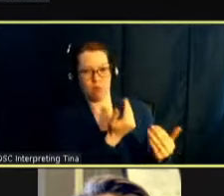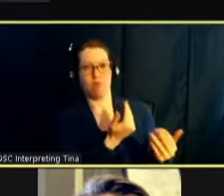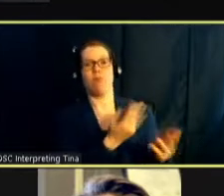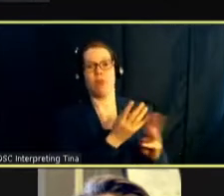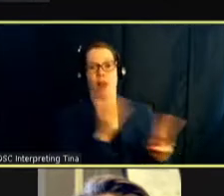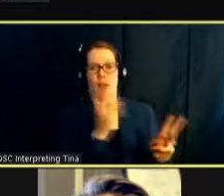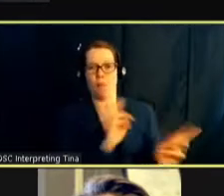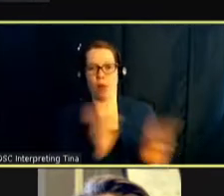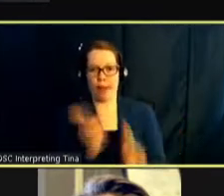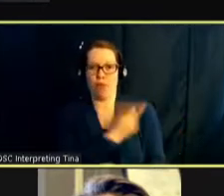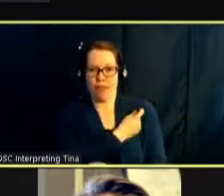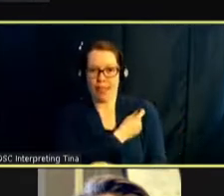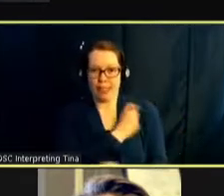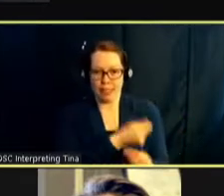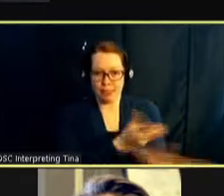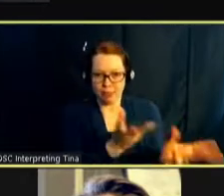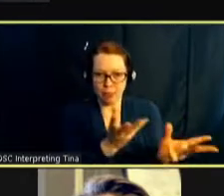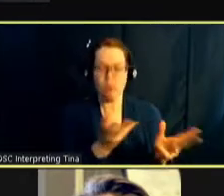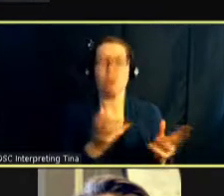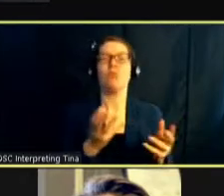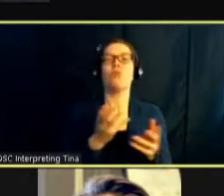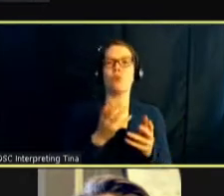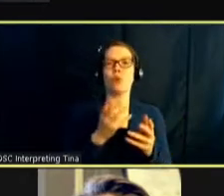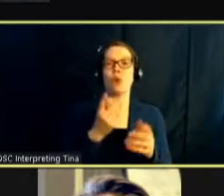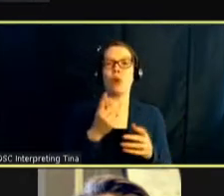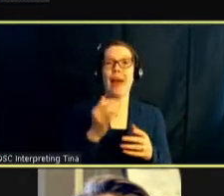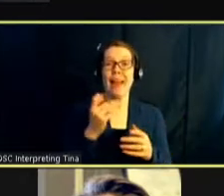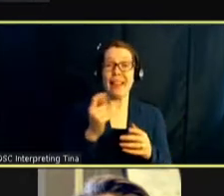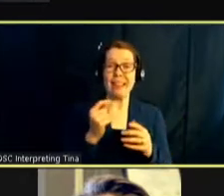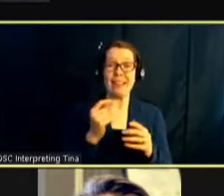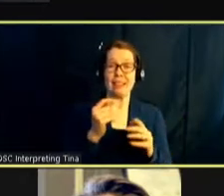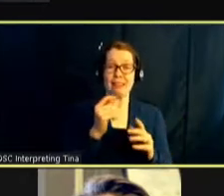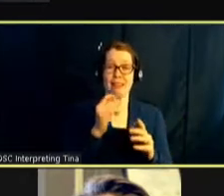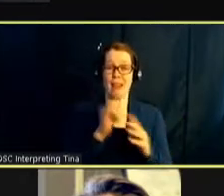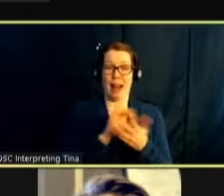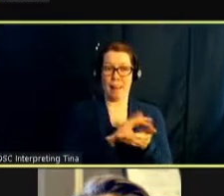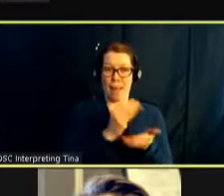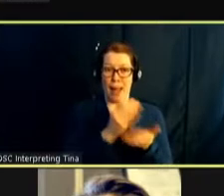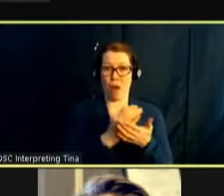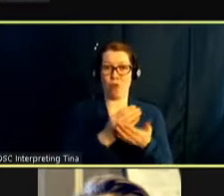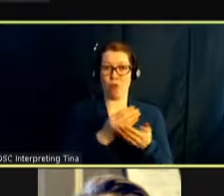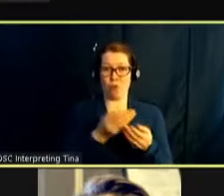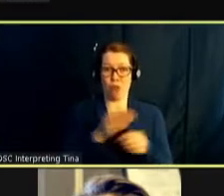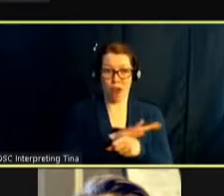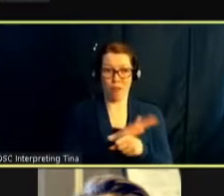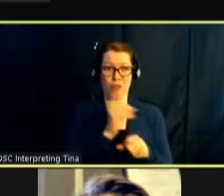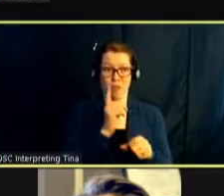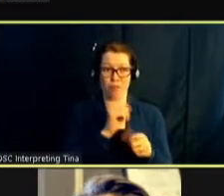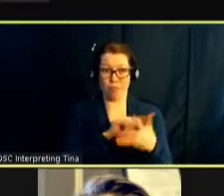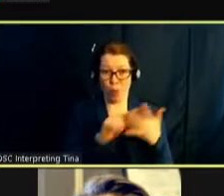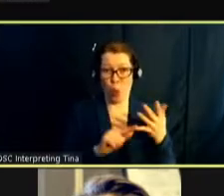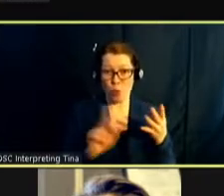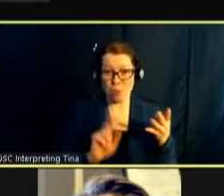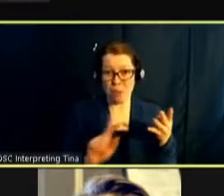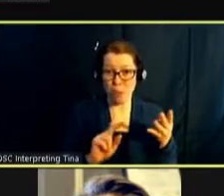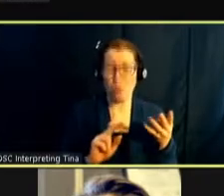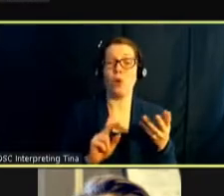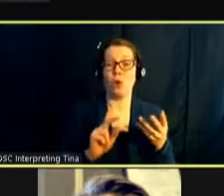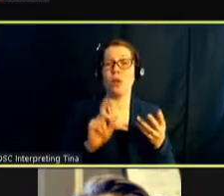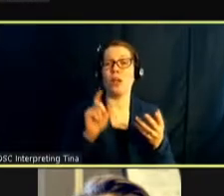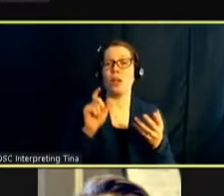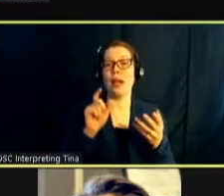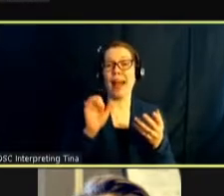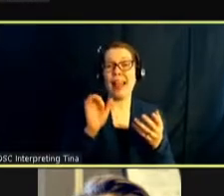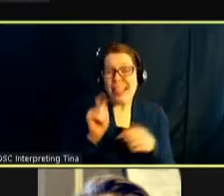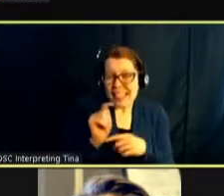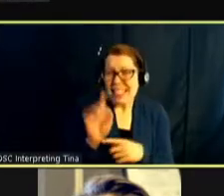can at least get another 100 doses in to be able to cover everybody. But I do expect us to get at least the